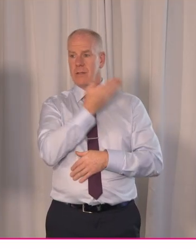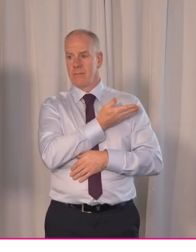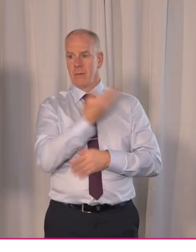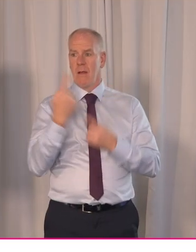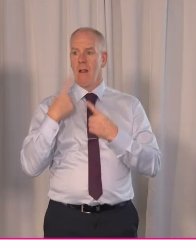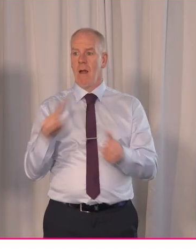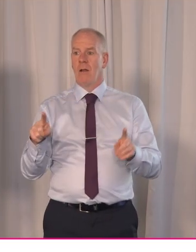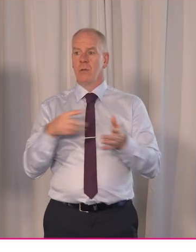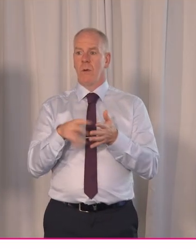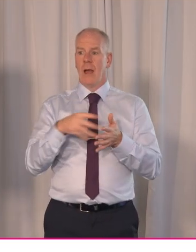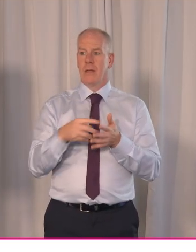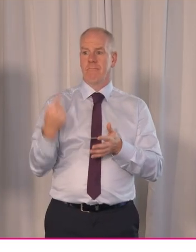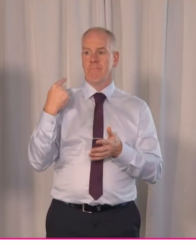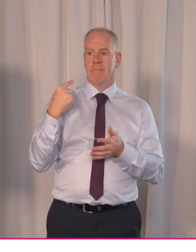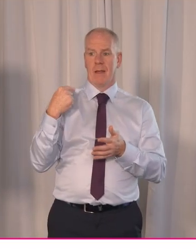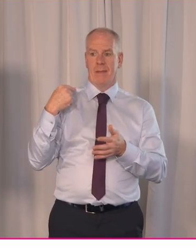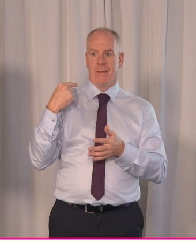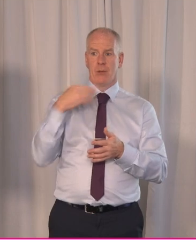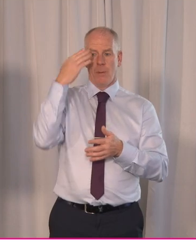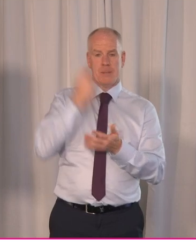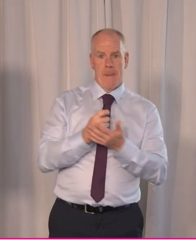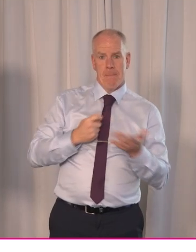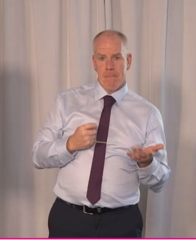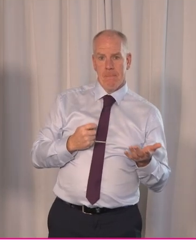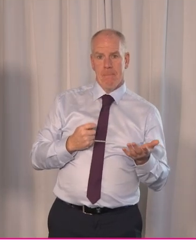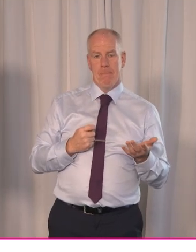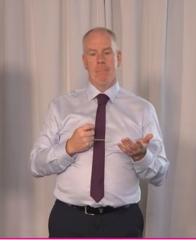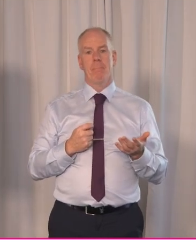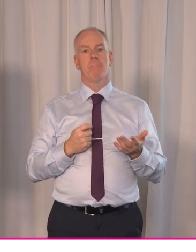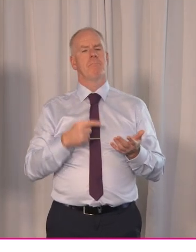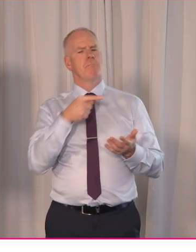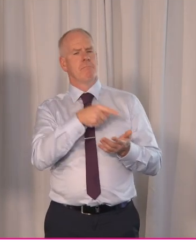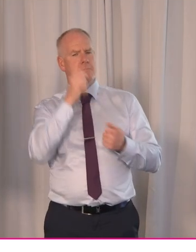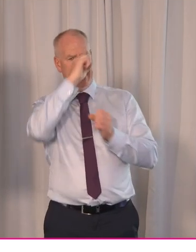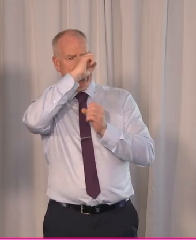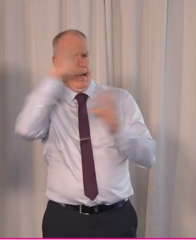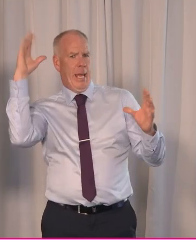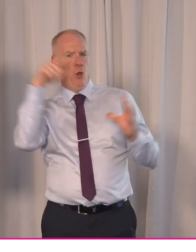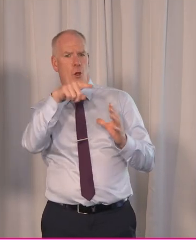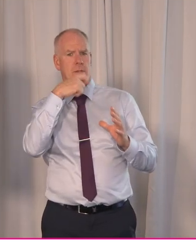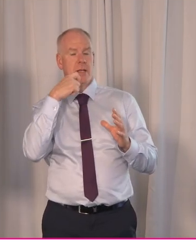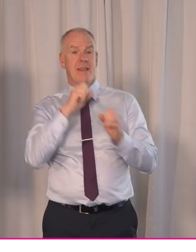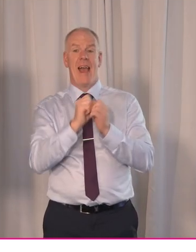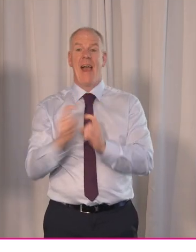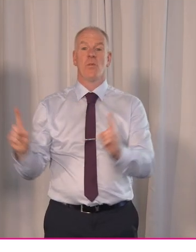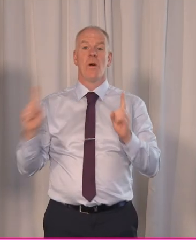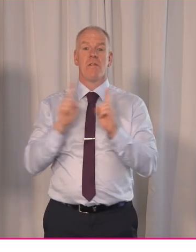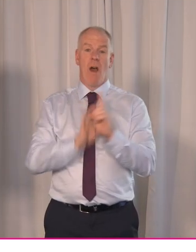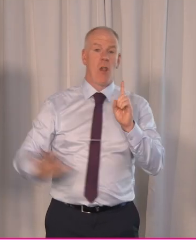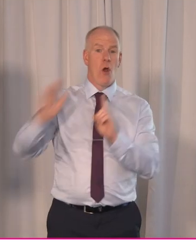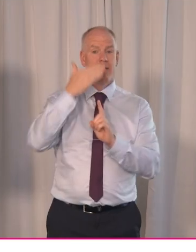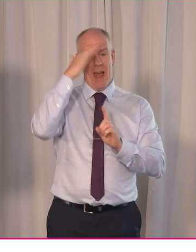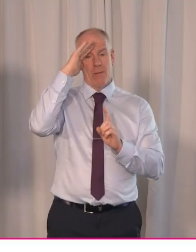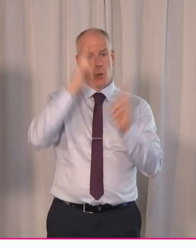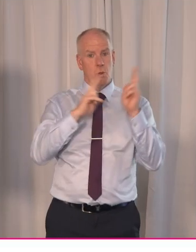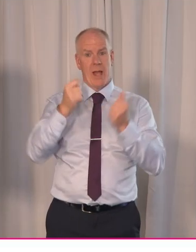launched just earlier this summer, and it has a very clear vision that everyone in Ireland experiences positive